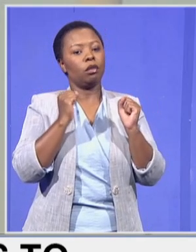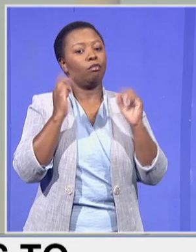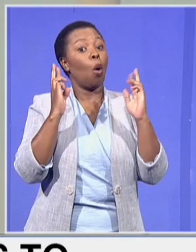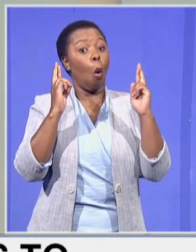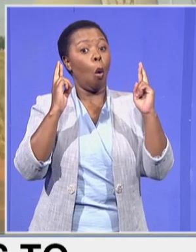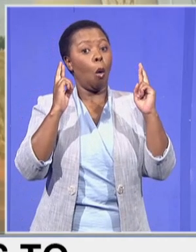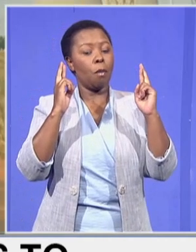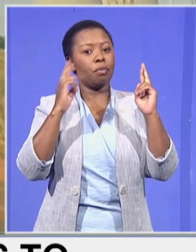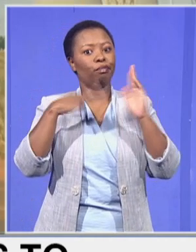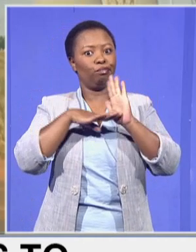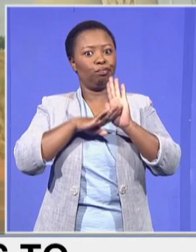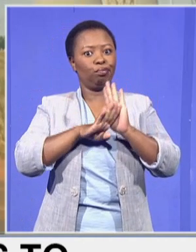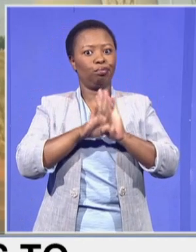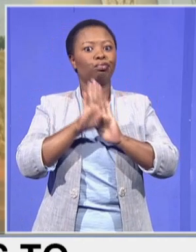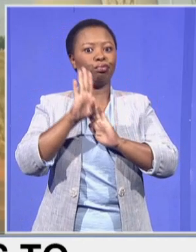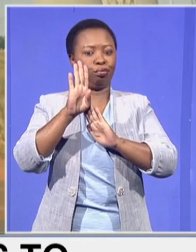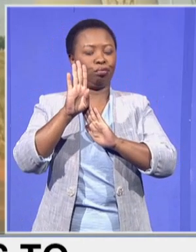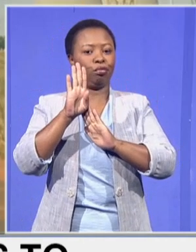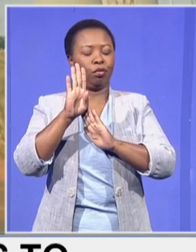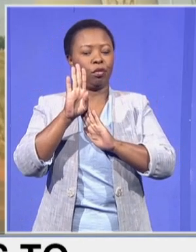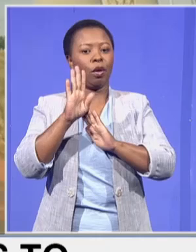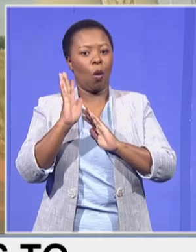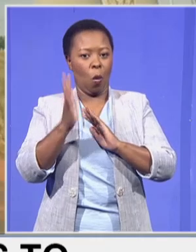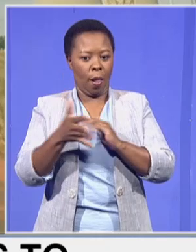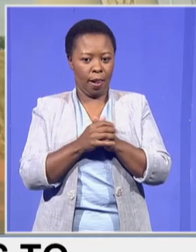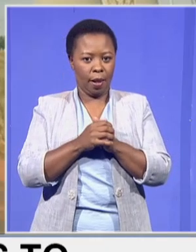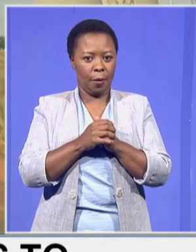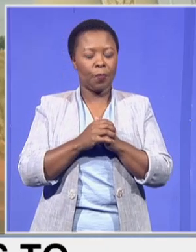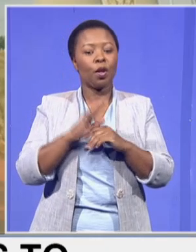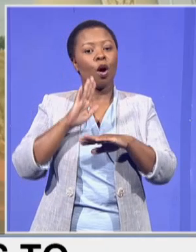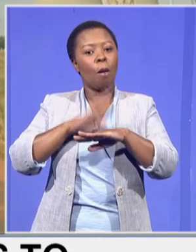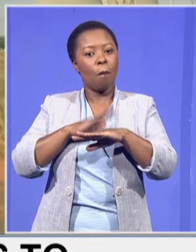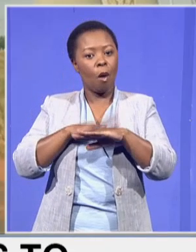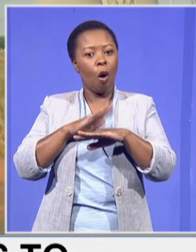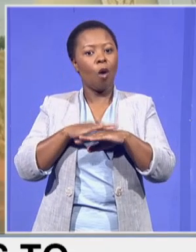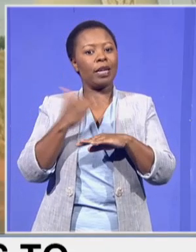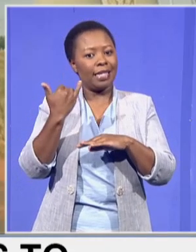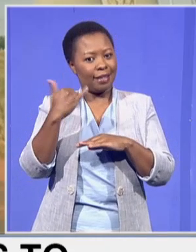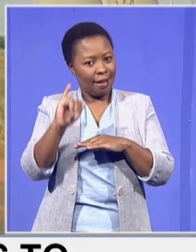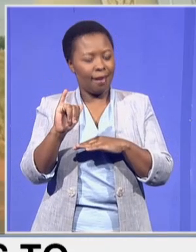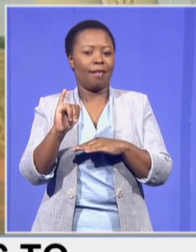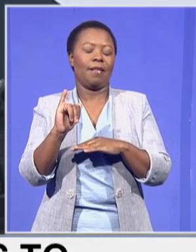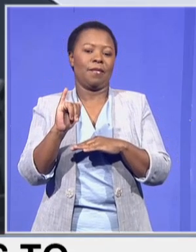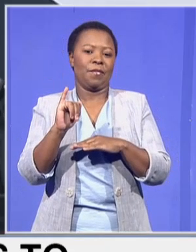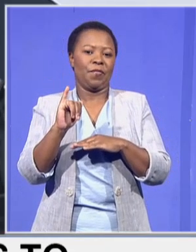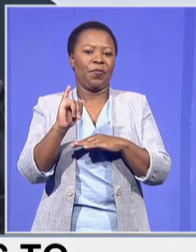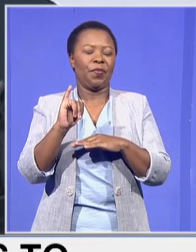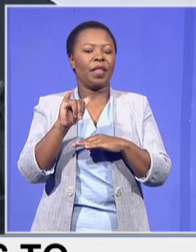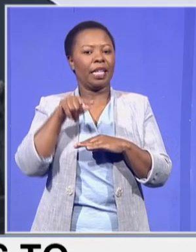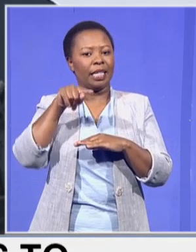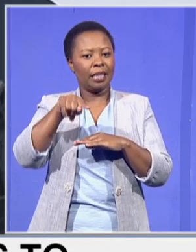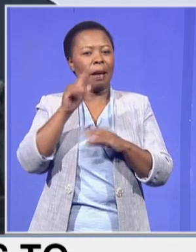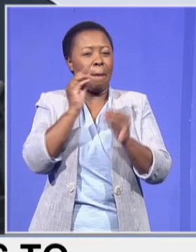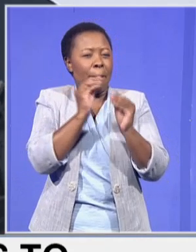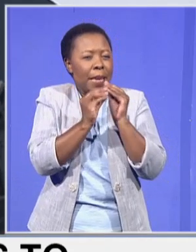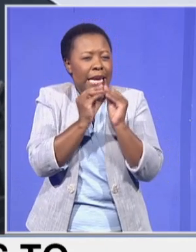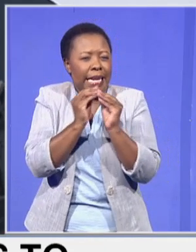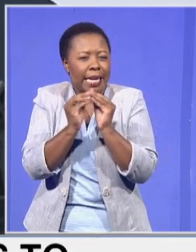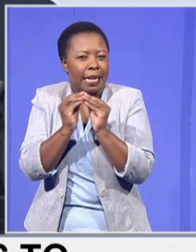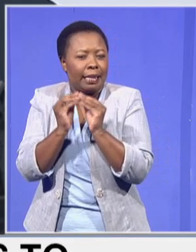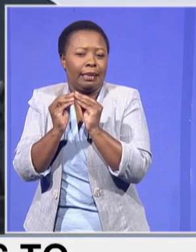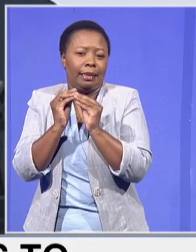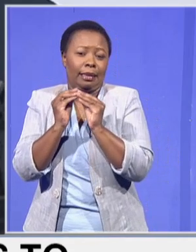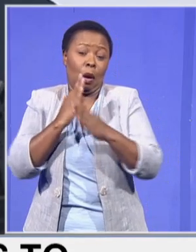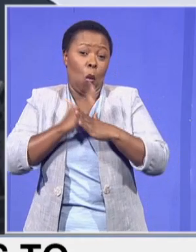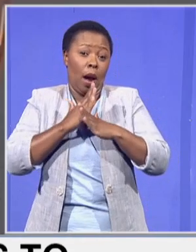energy availability factor. Yet we also know that we still need to perform a lot of plant maintenance work before